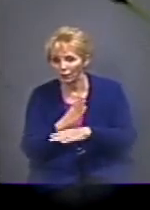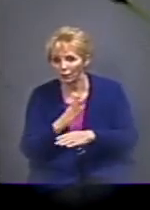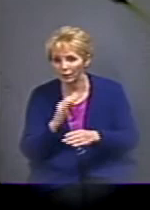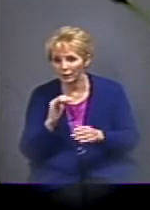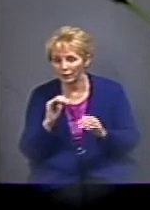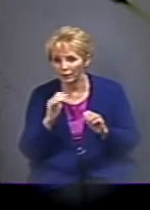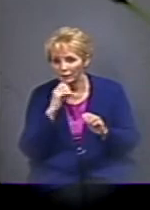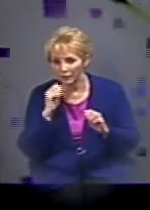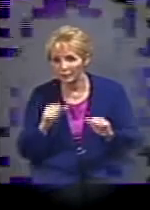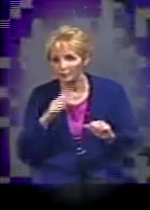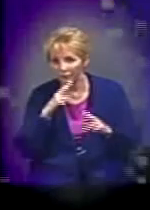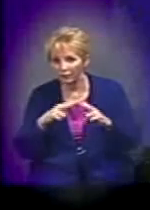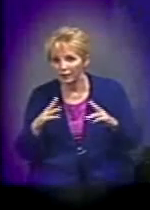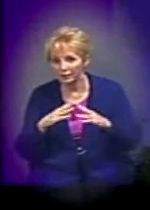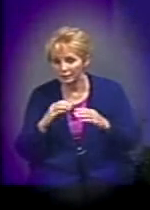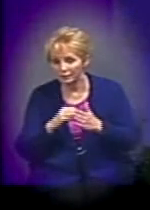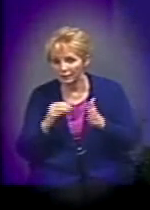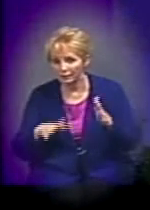be very expensive.